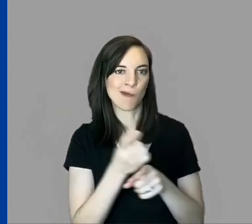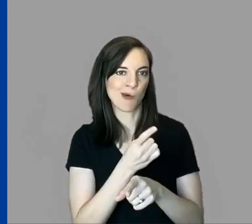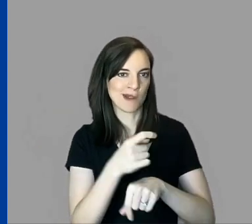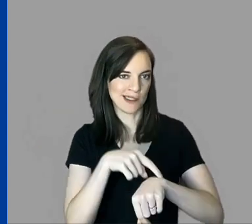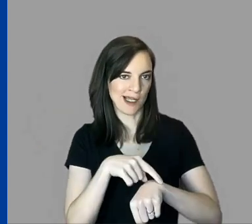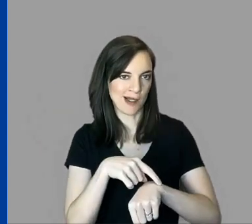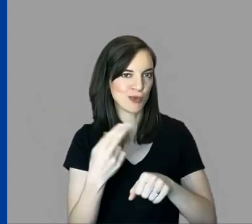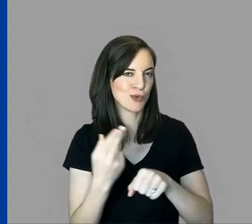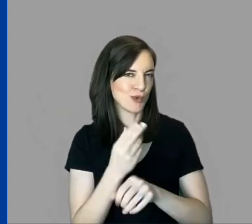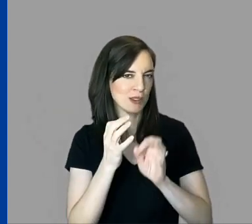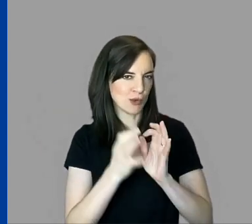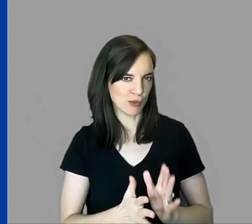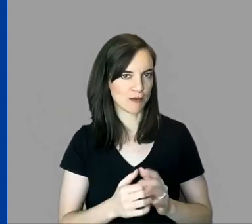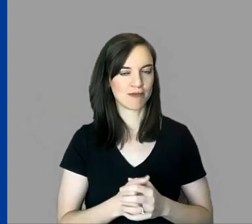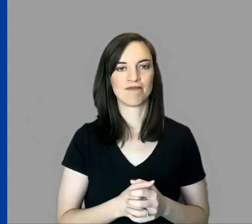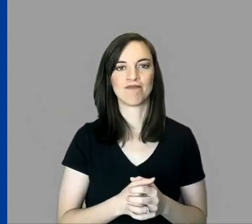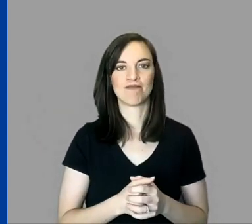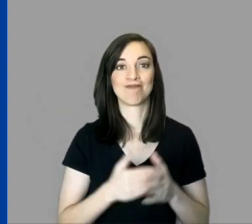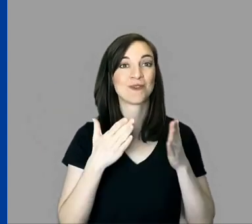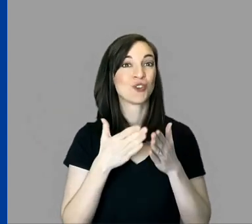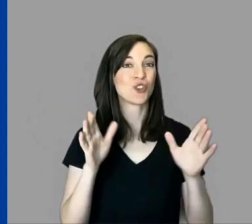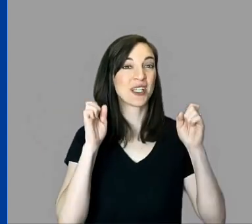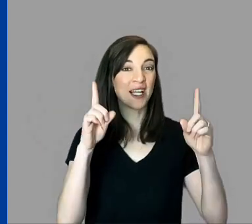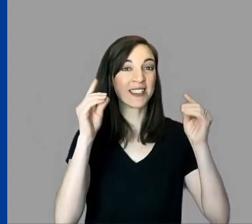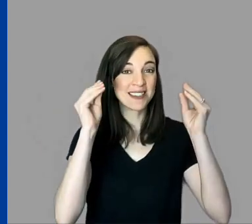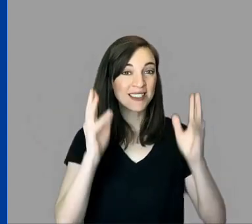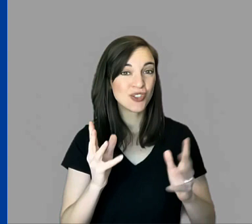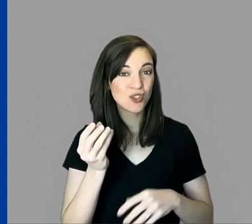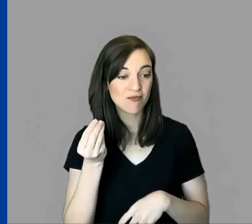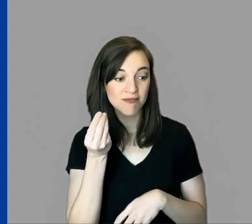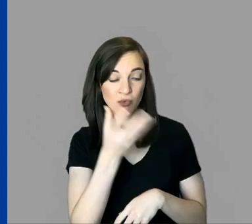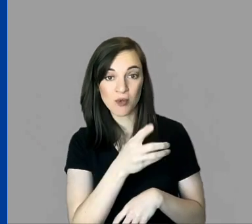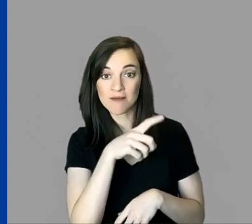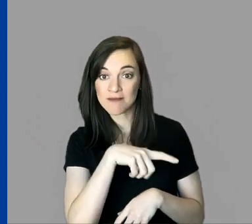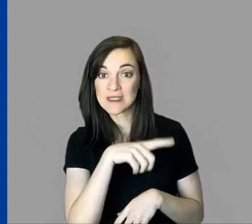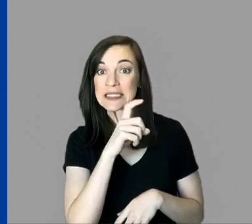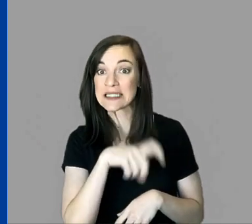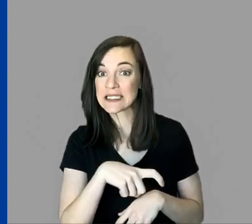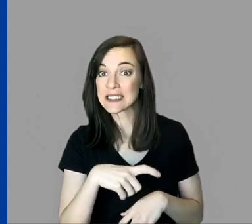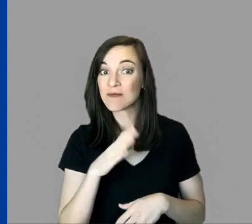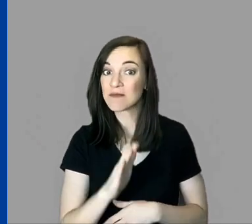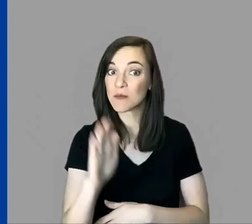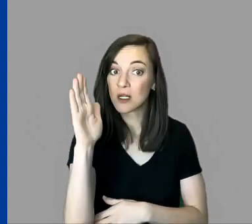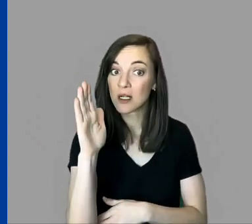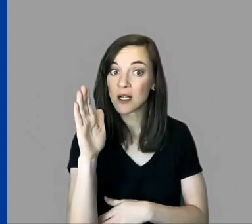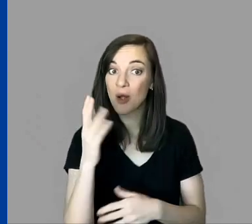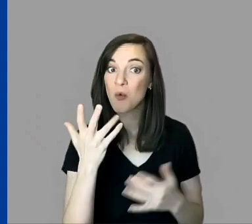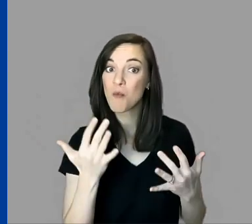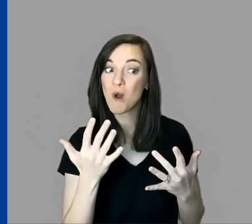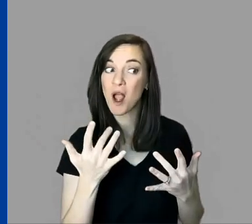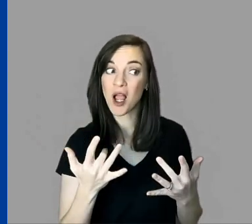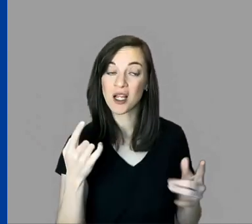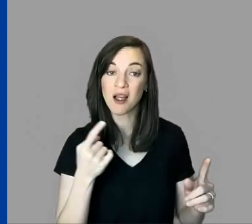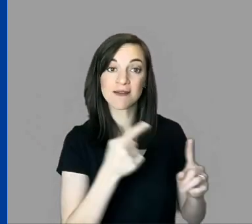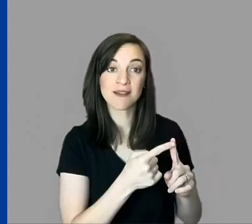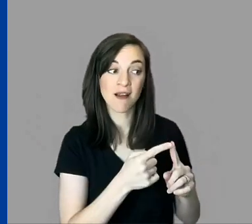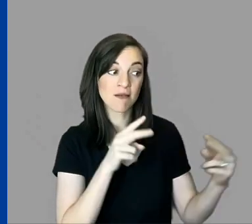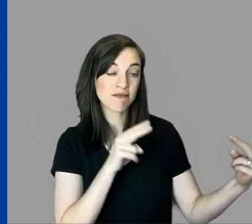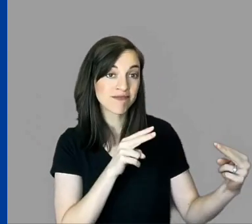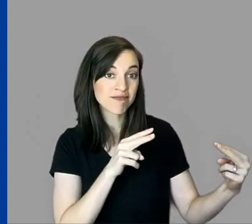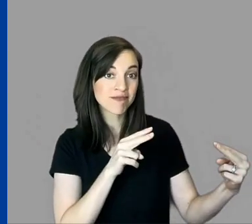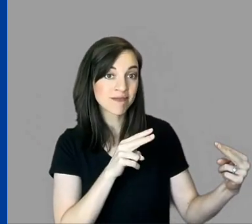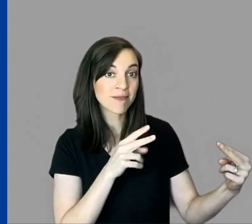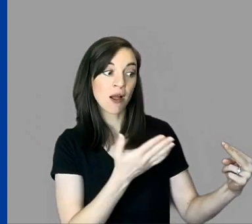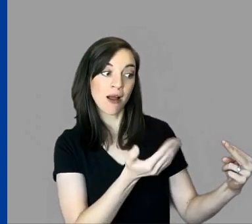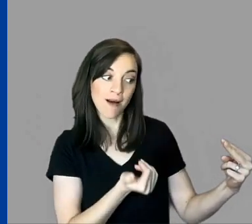times through the use of his interpreter. The general education teacher has had several discussions with Jim and the interpreter to wait